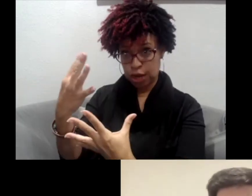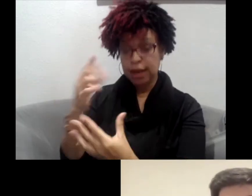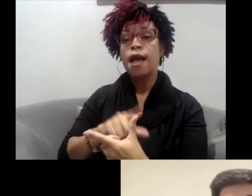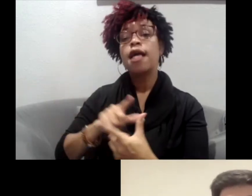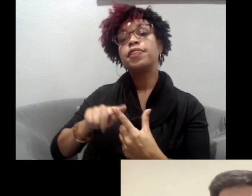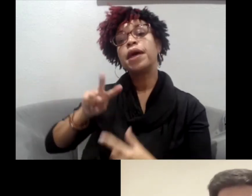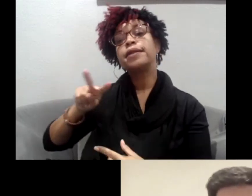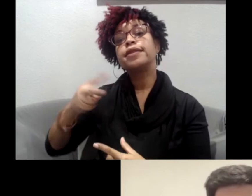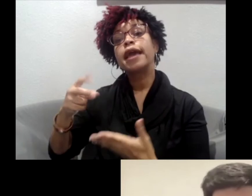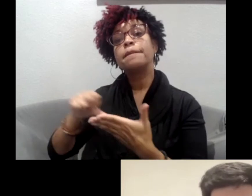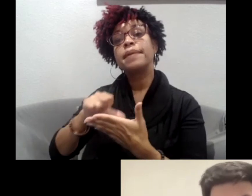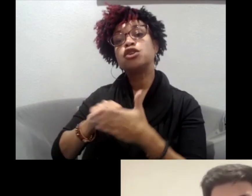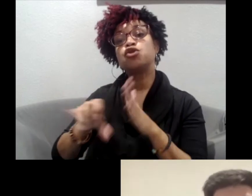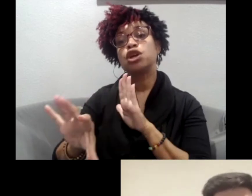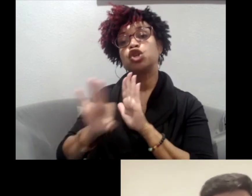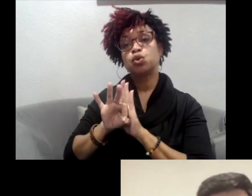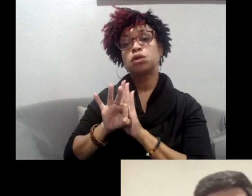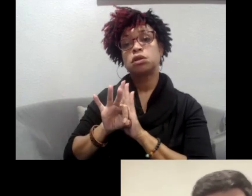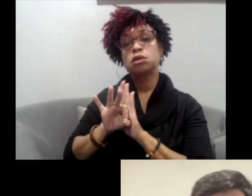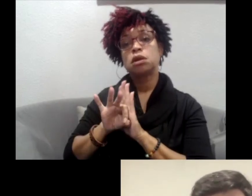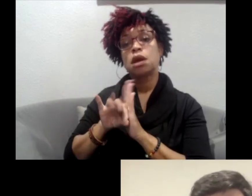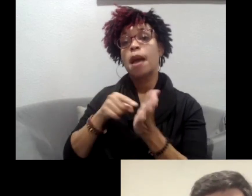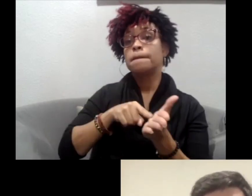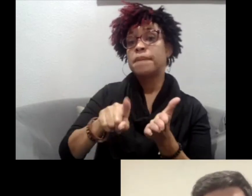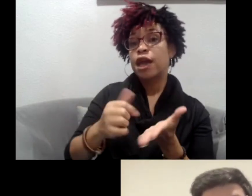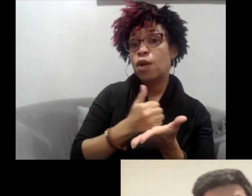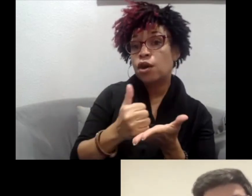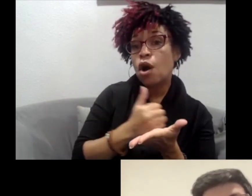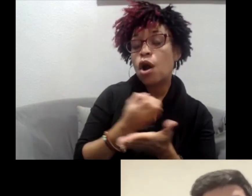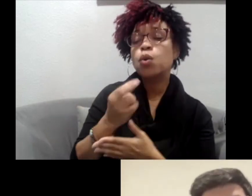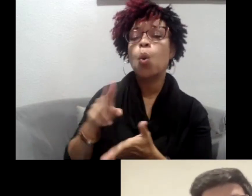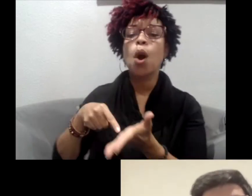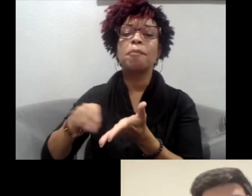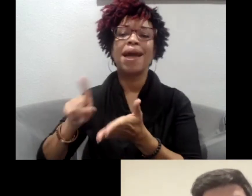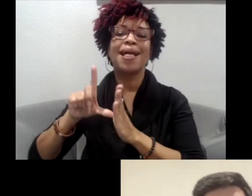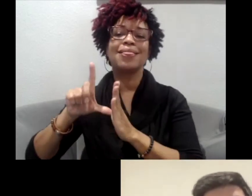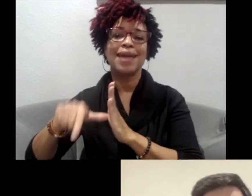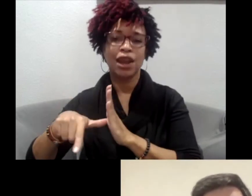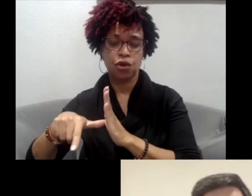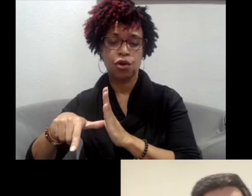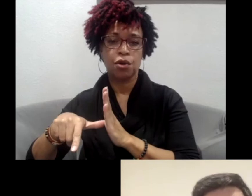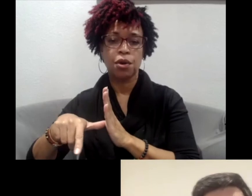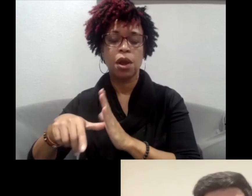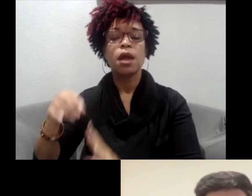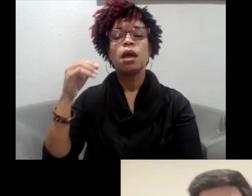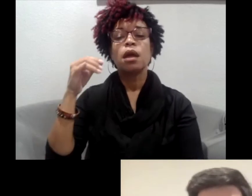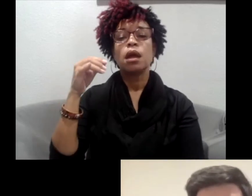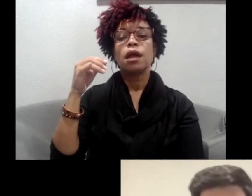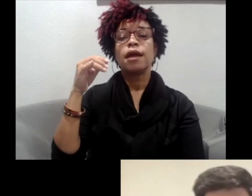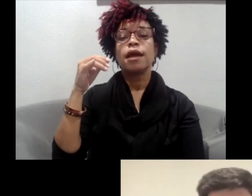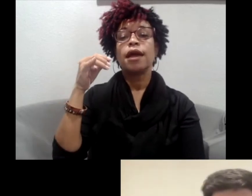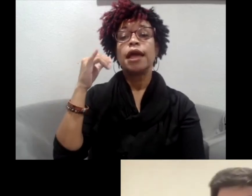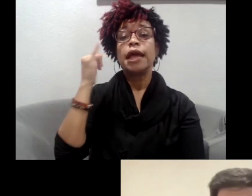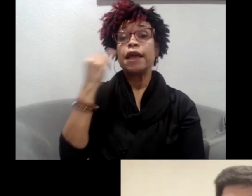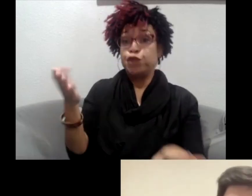can choose to pay by credit card or pay later. If you close the